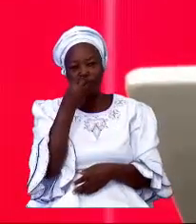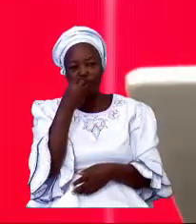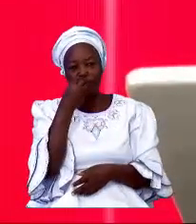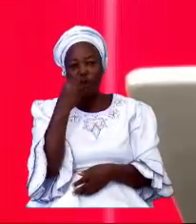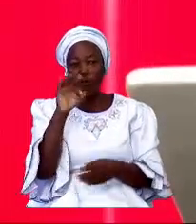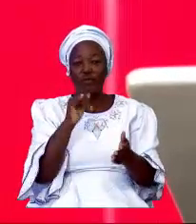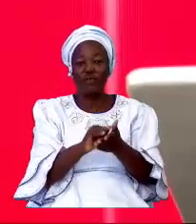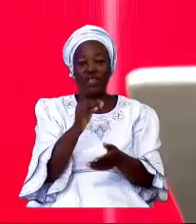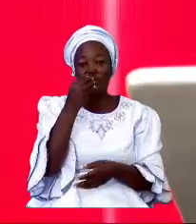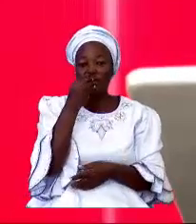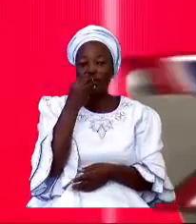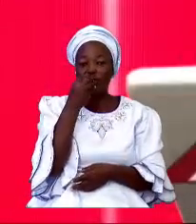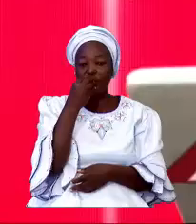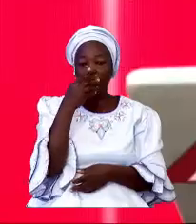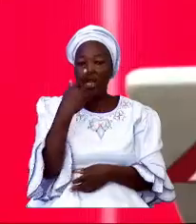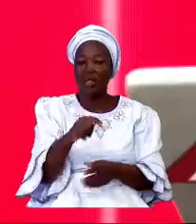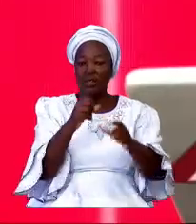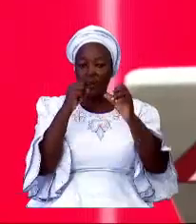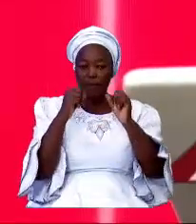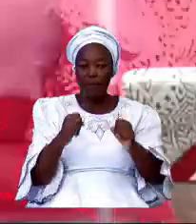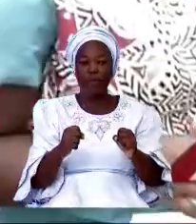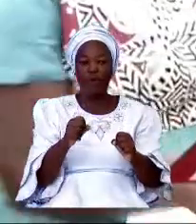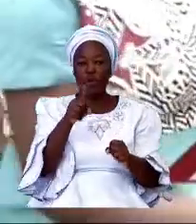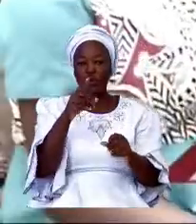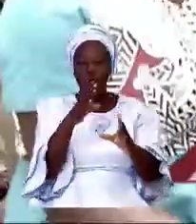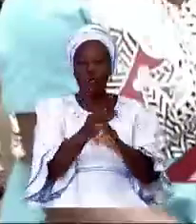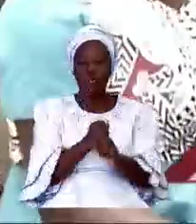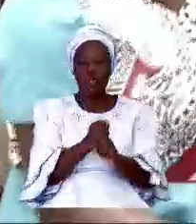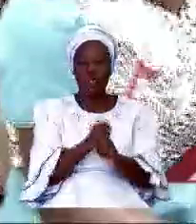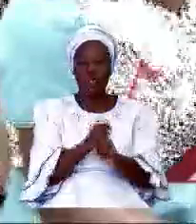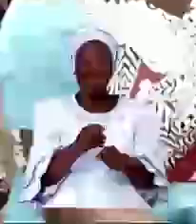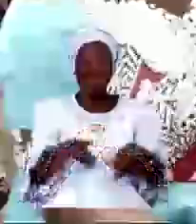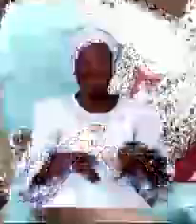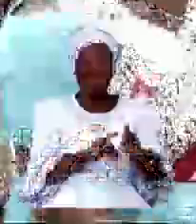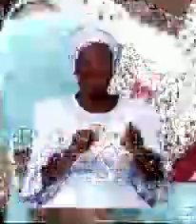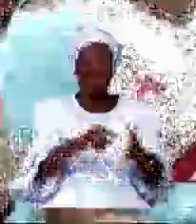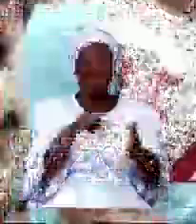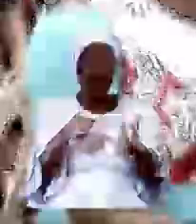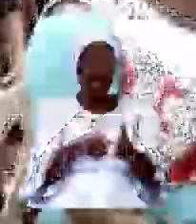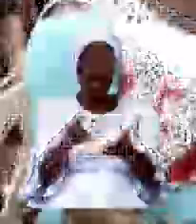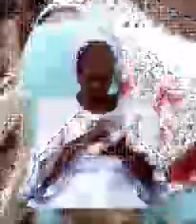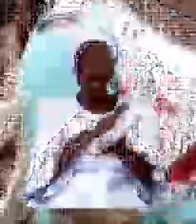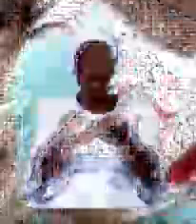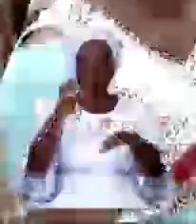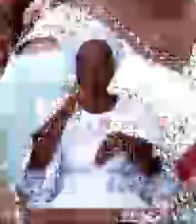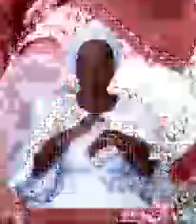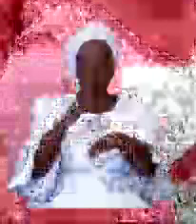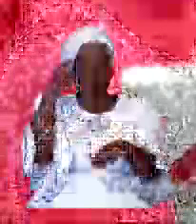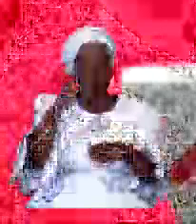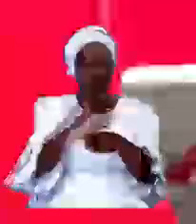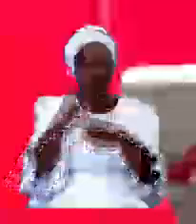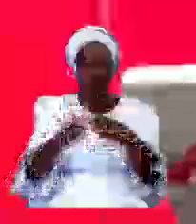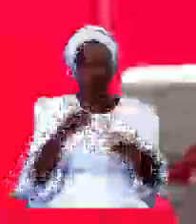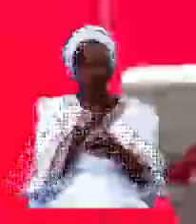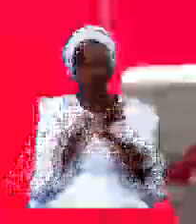in the strength of that meal, of that food. the power you get